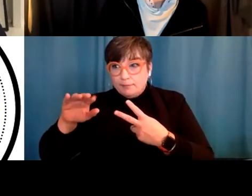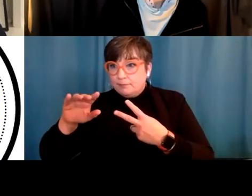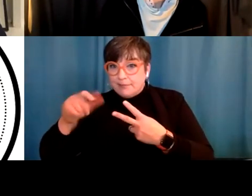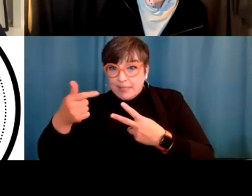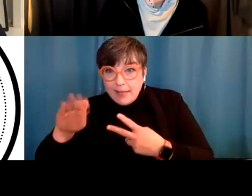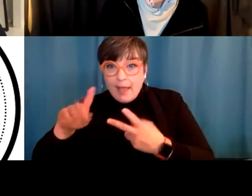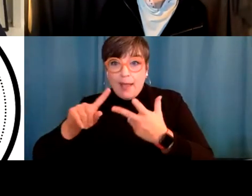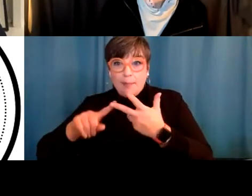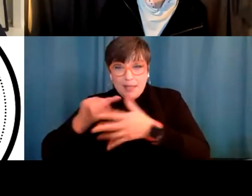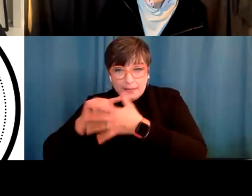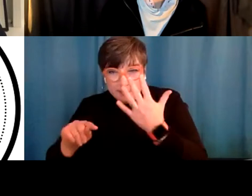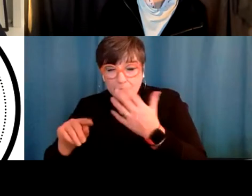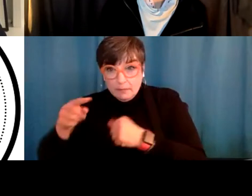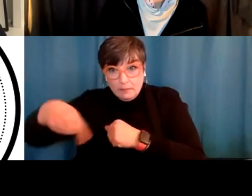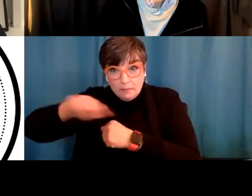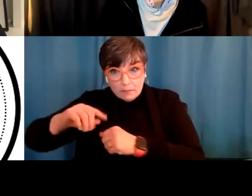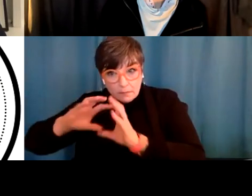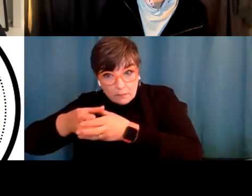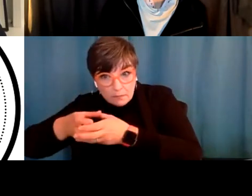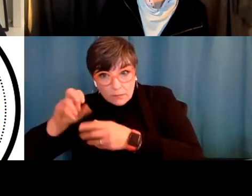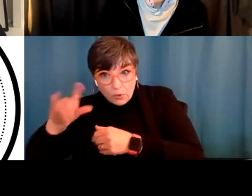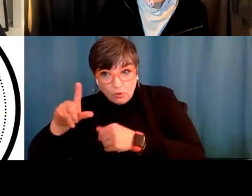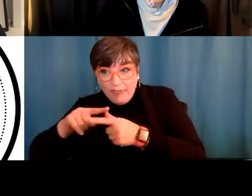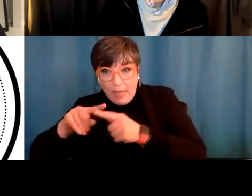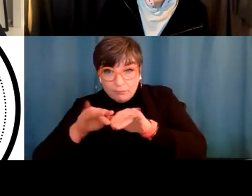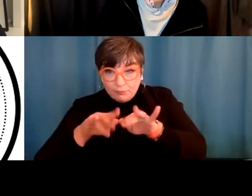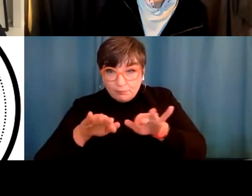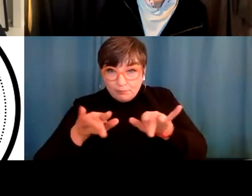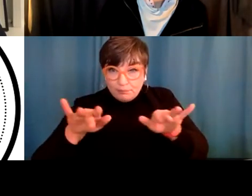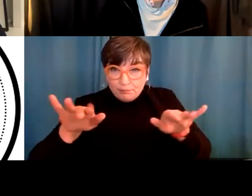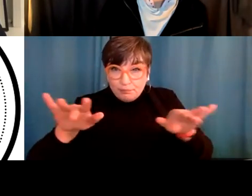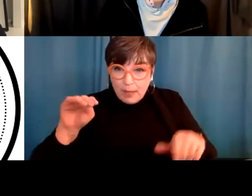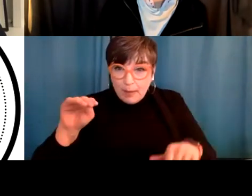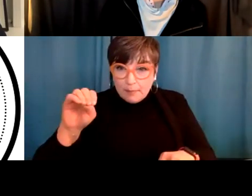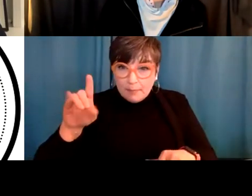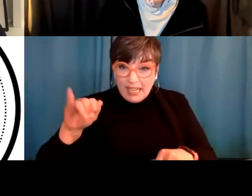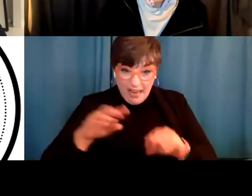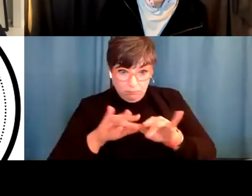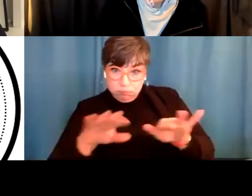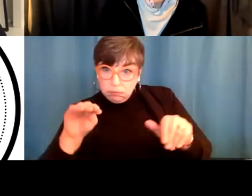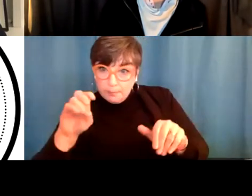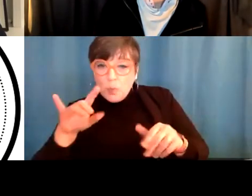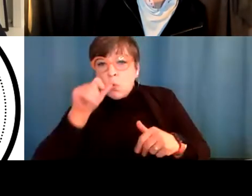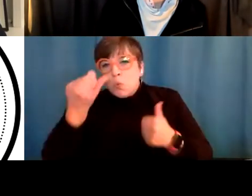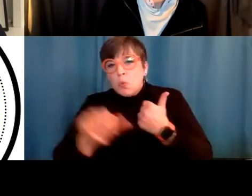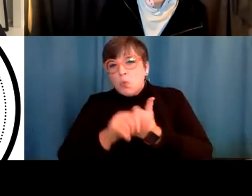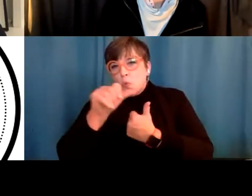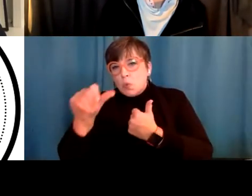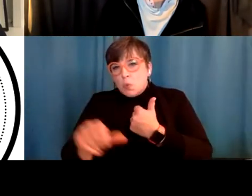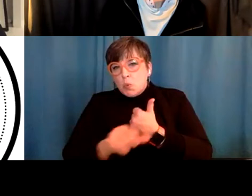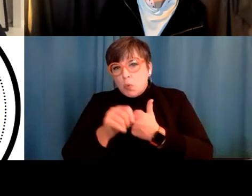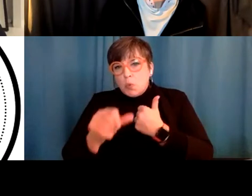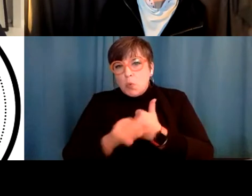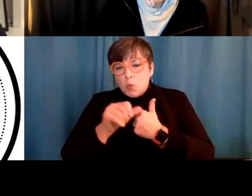more partisan media and then to the mainstream media. And that's where mm-hmm. the real danger is. So if you disrupt mm-hmm. the ability to coordinate